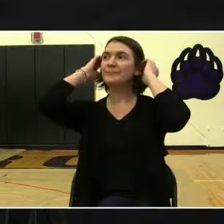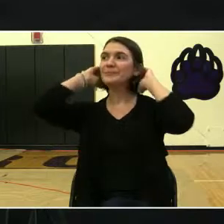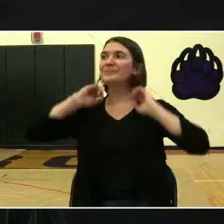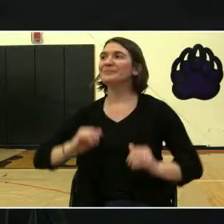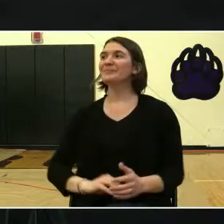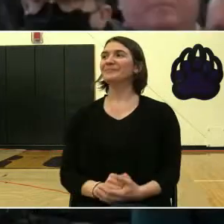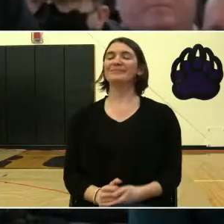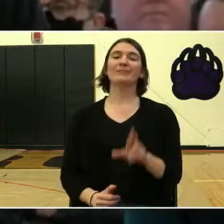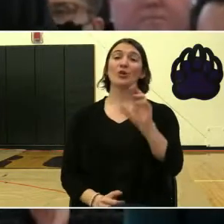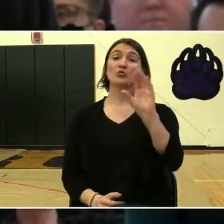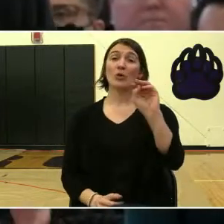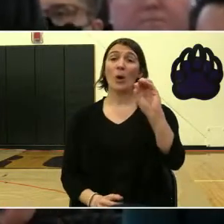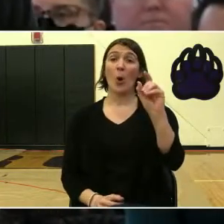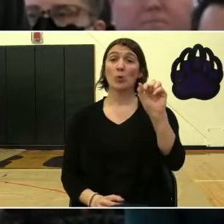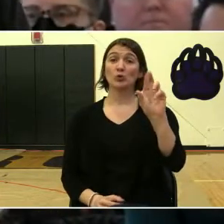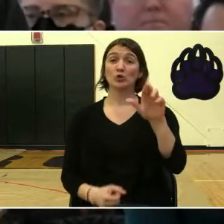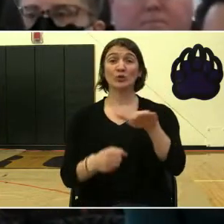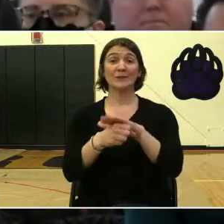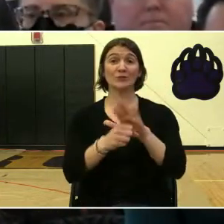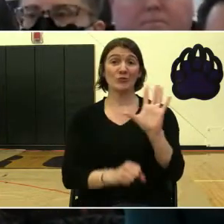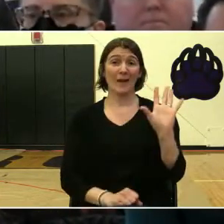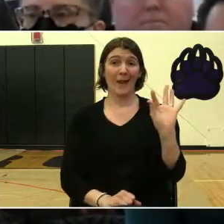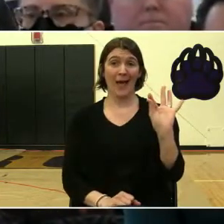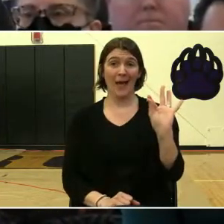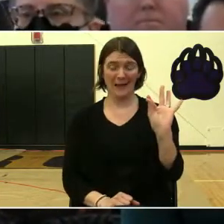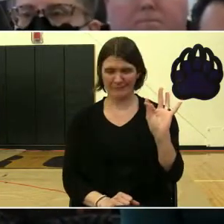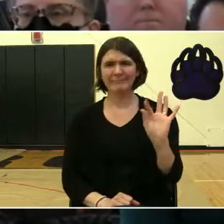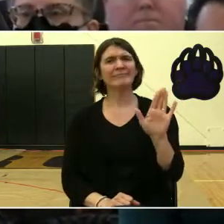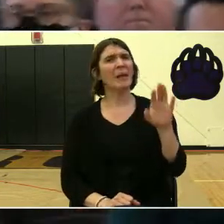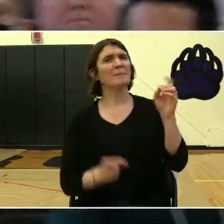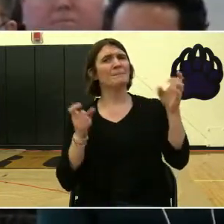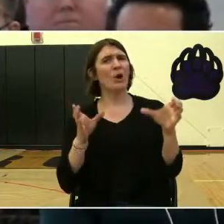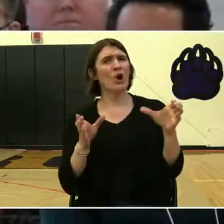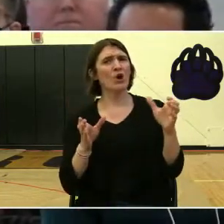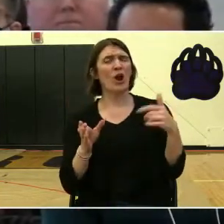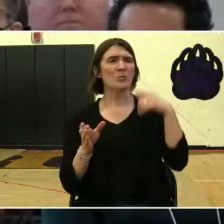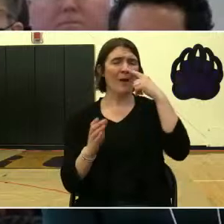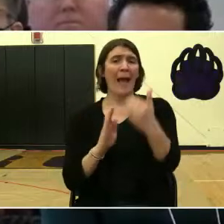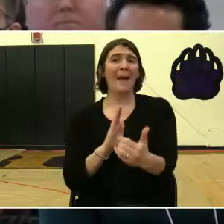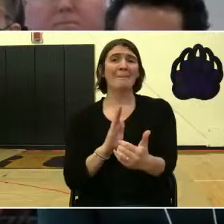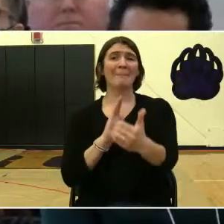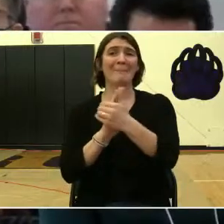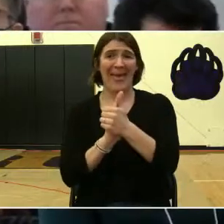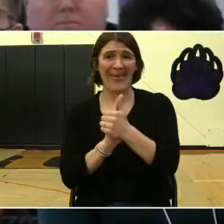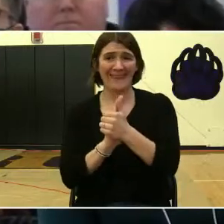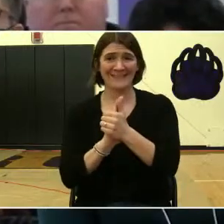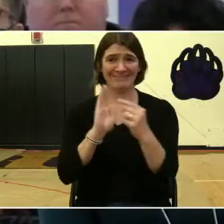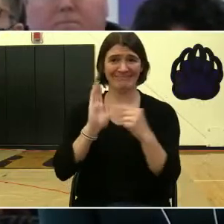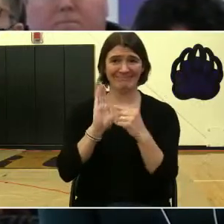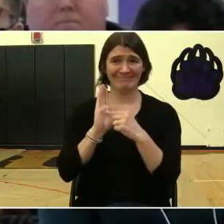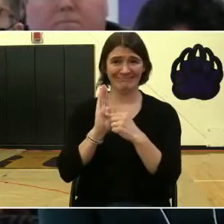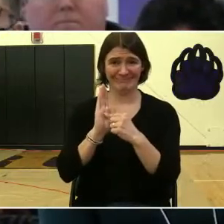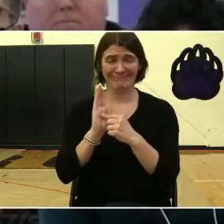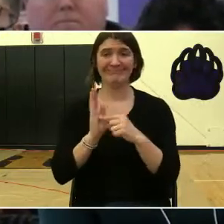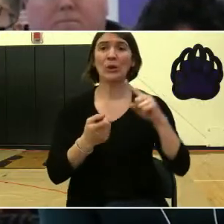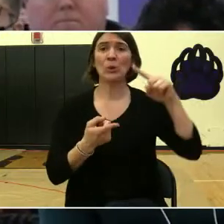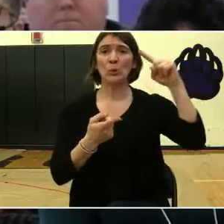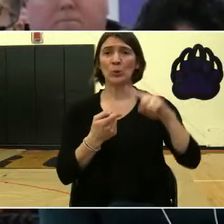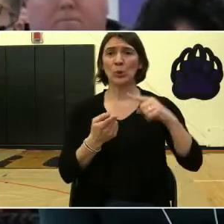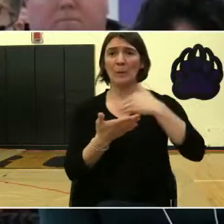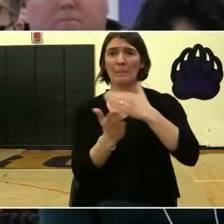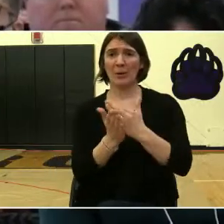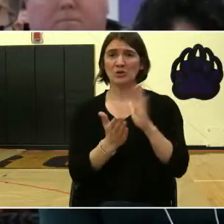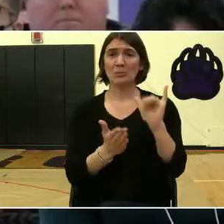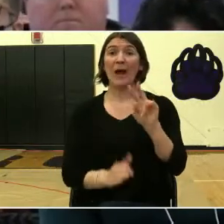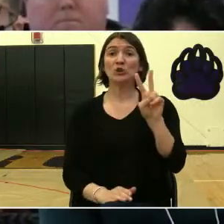Roser Robert ozer District 9 uh Mr moderator I'd like to amend the article to reduce the budget by